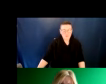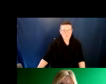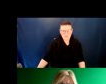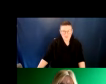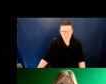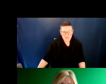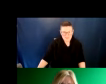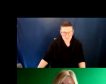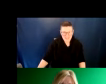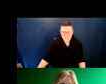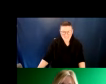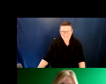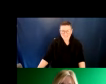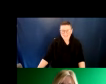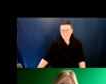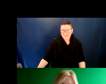I hope this is making sense.